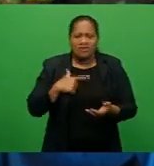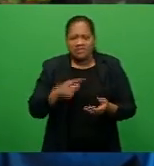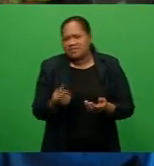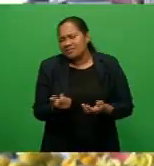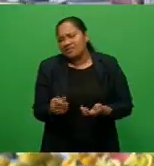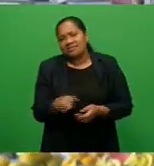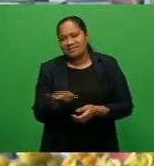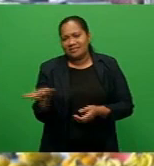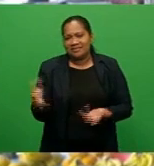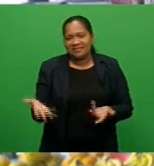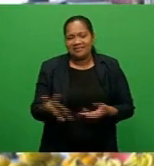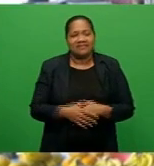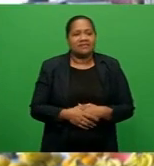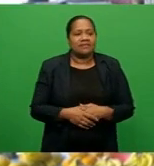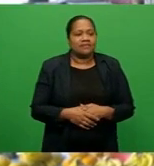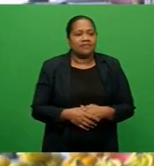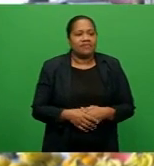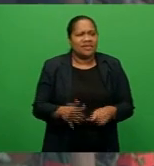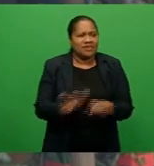them.